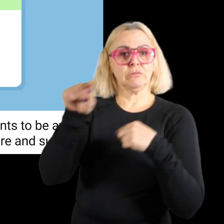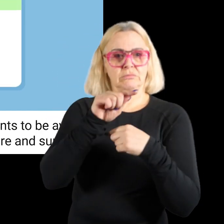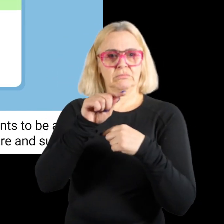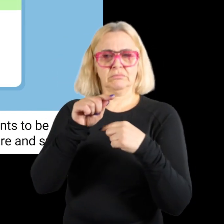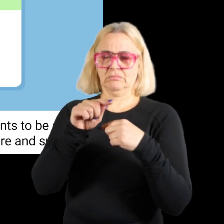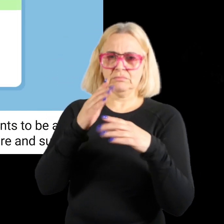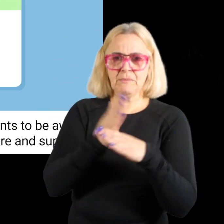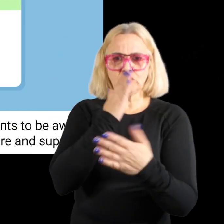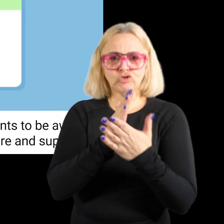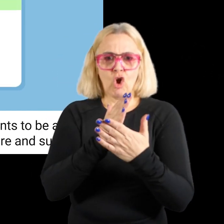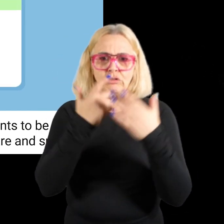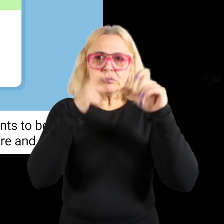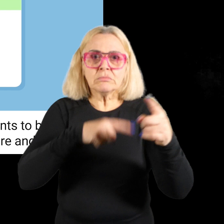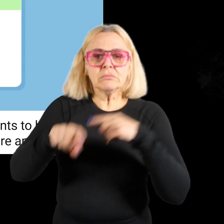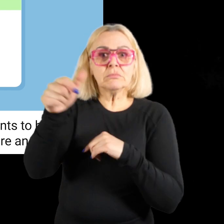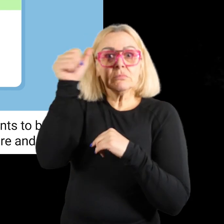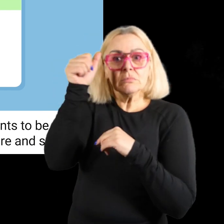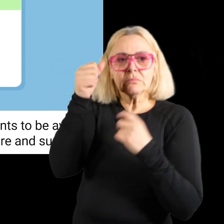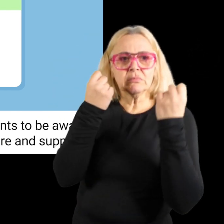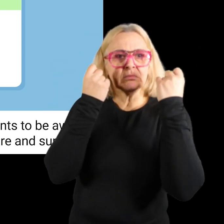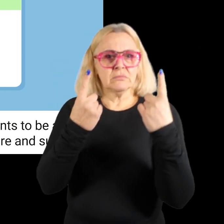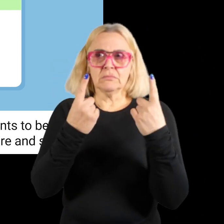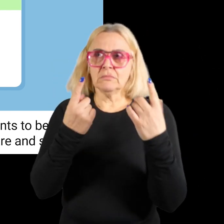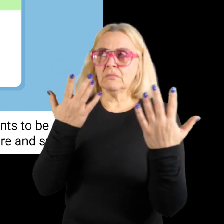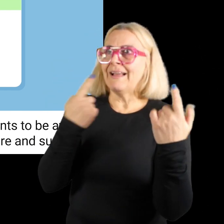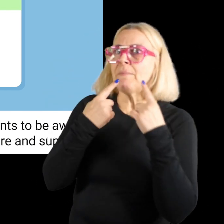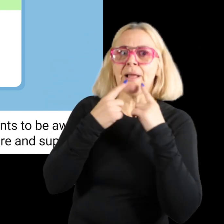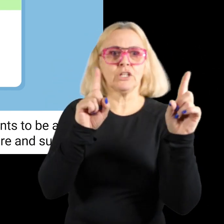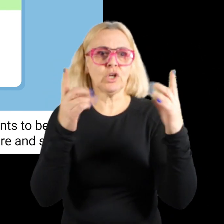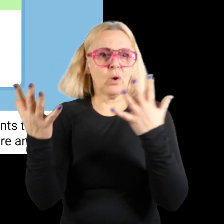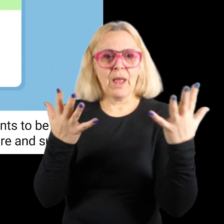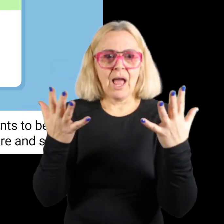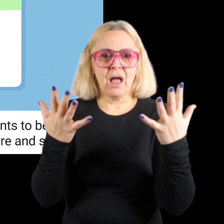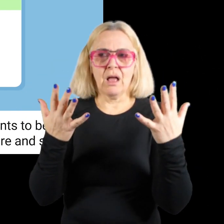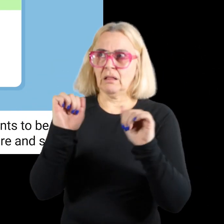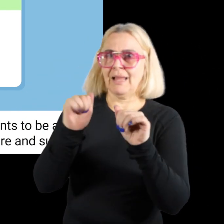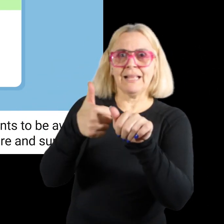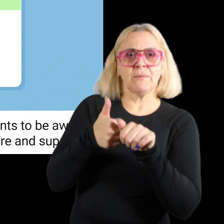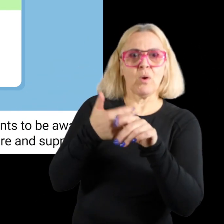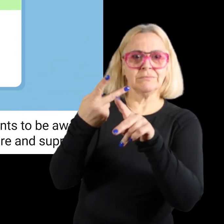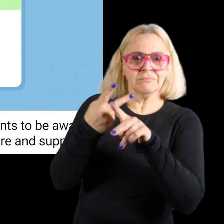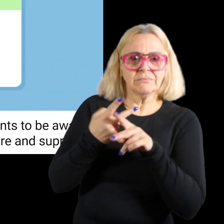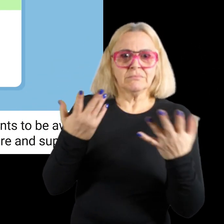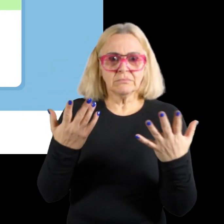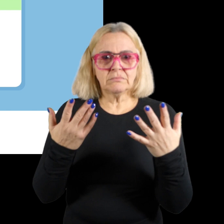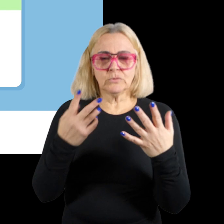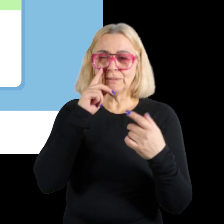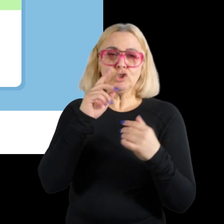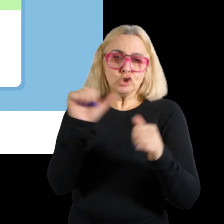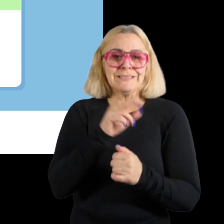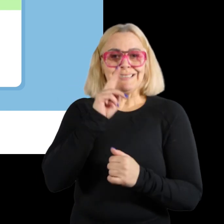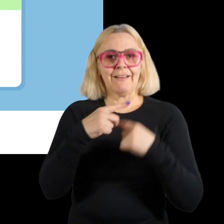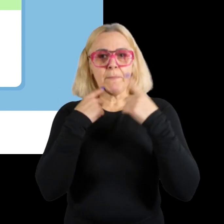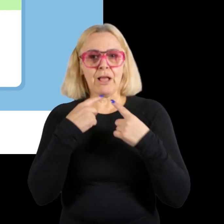working to support residents to be aware of and understand how to access information and advice about care and support. We should